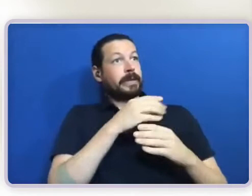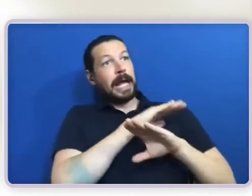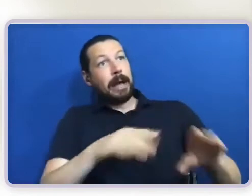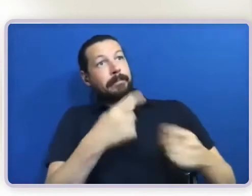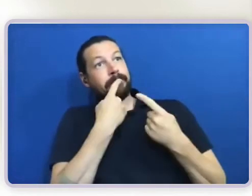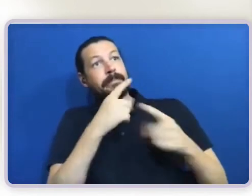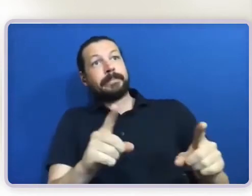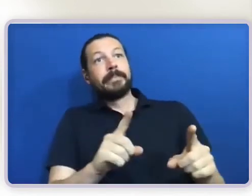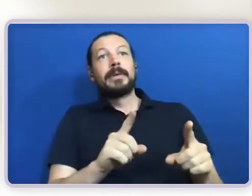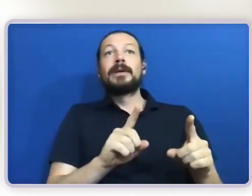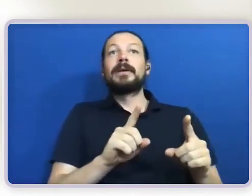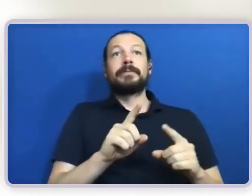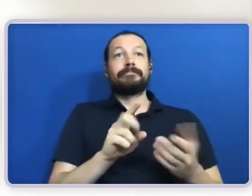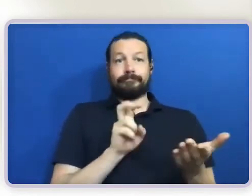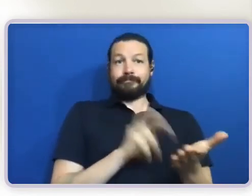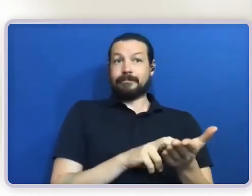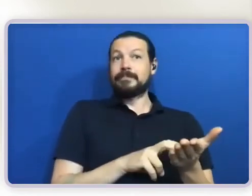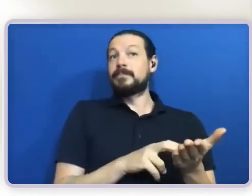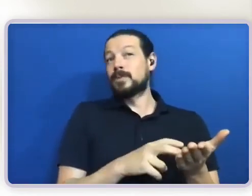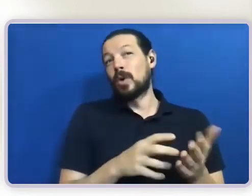or all of your story.